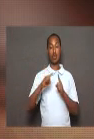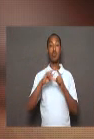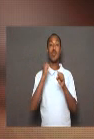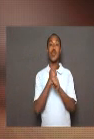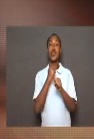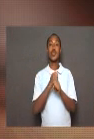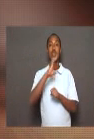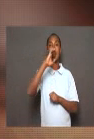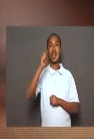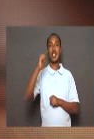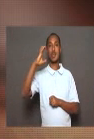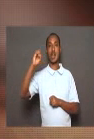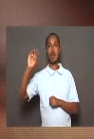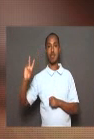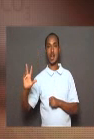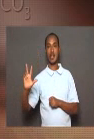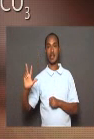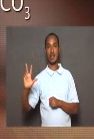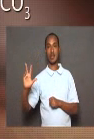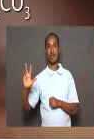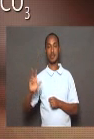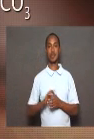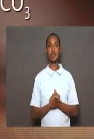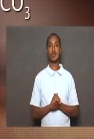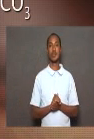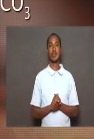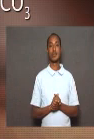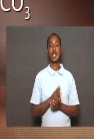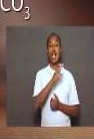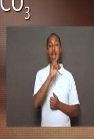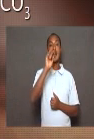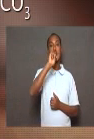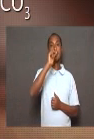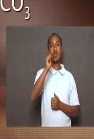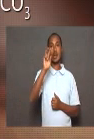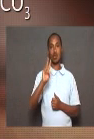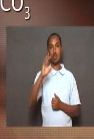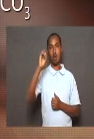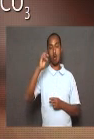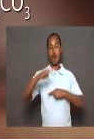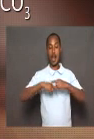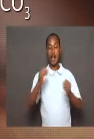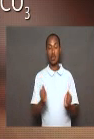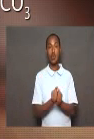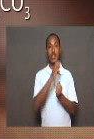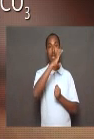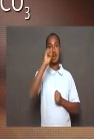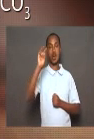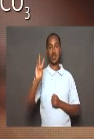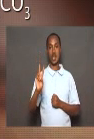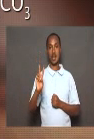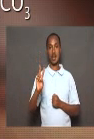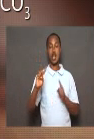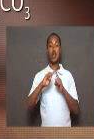produce calcium carbonate. And sodium oxide reacts with carbon